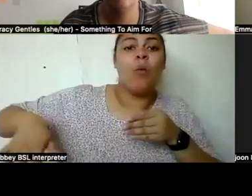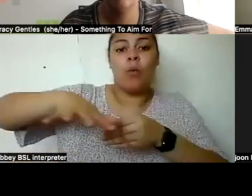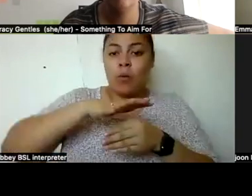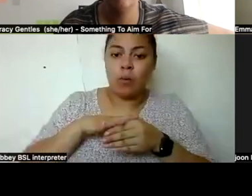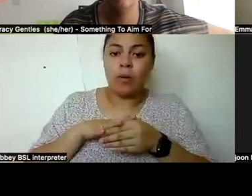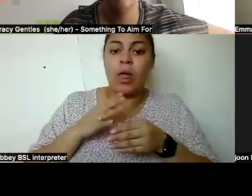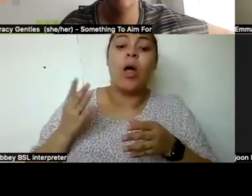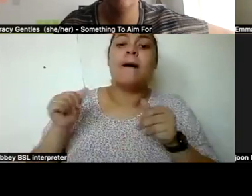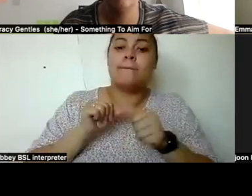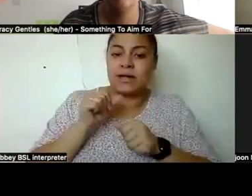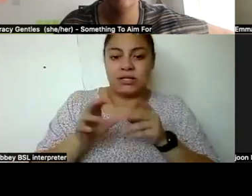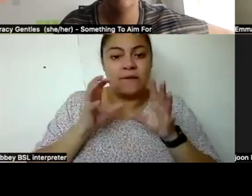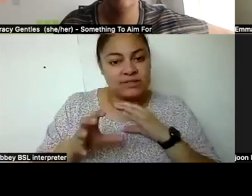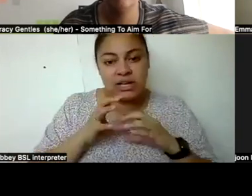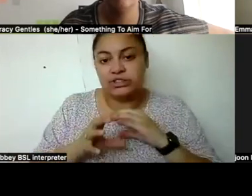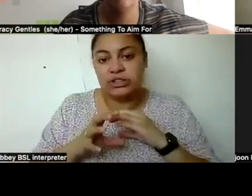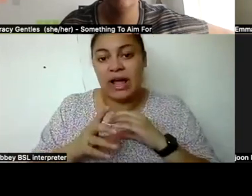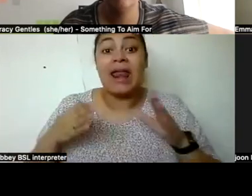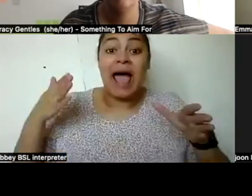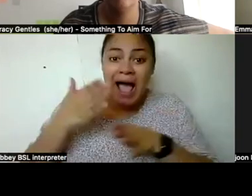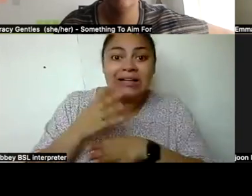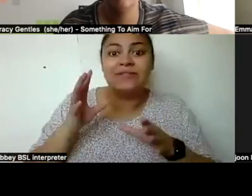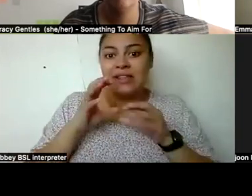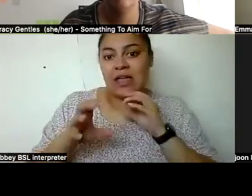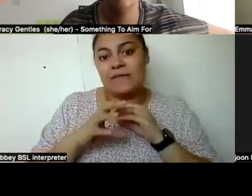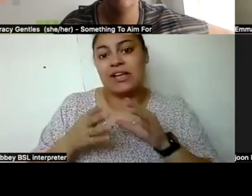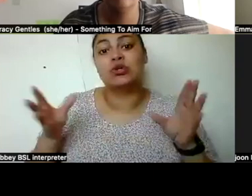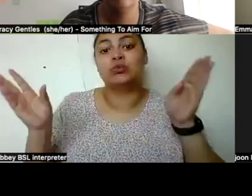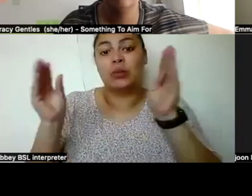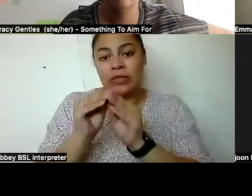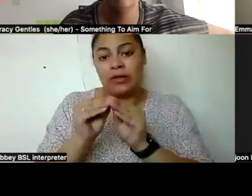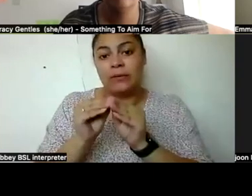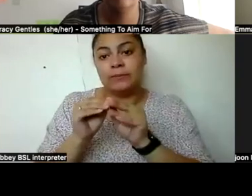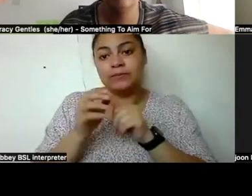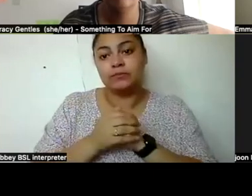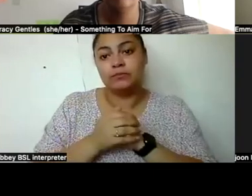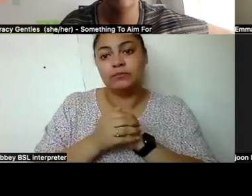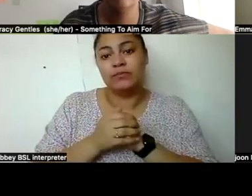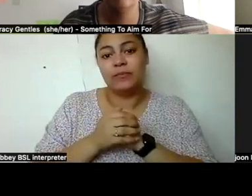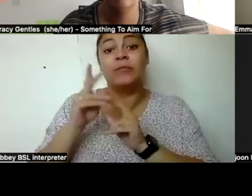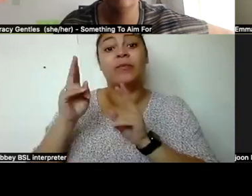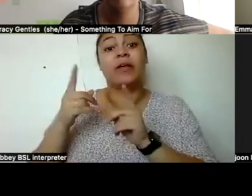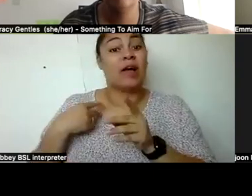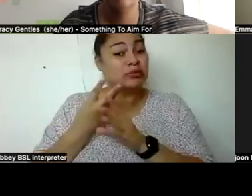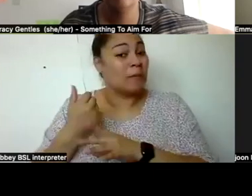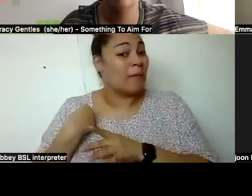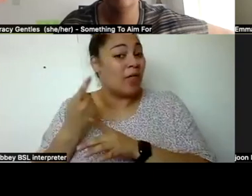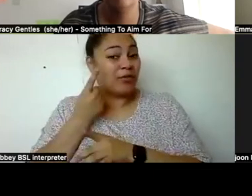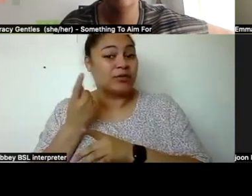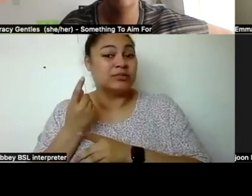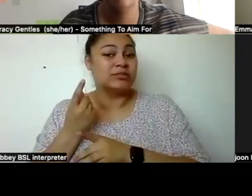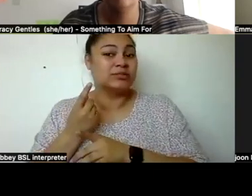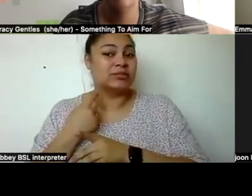better conversation and activating that conversation together. So those are some of my thoughts.